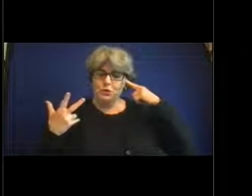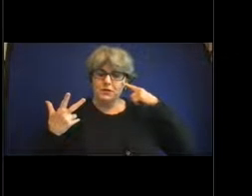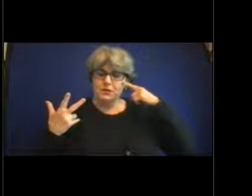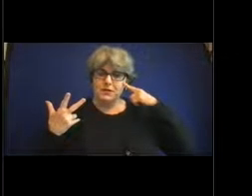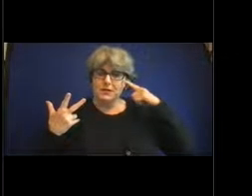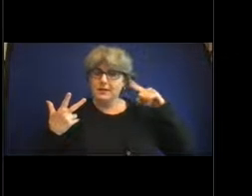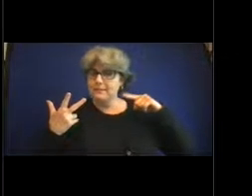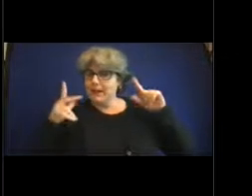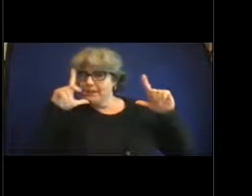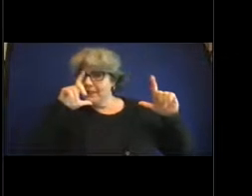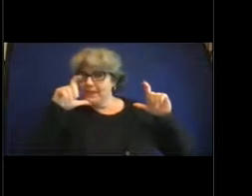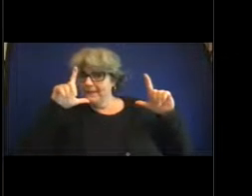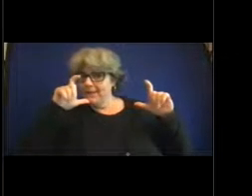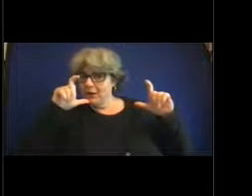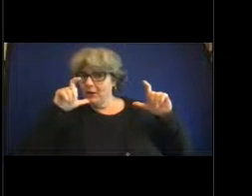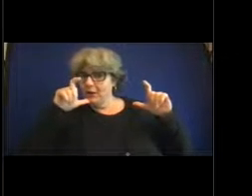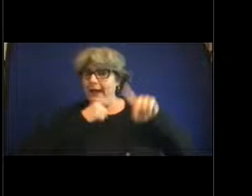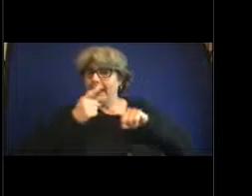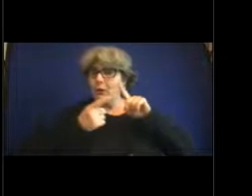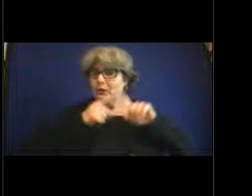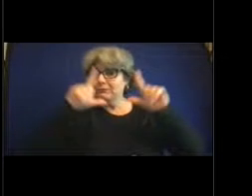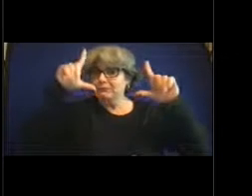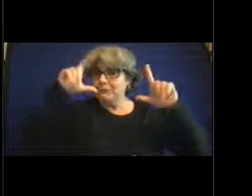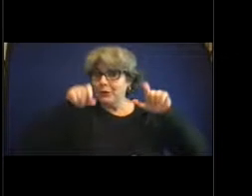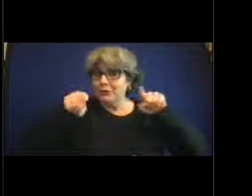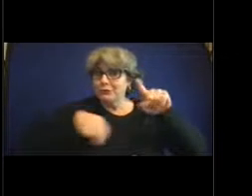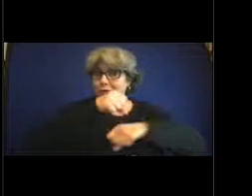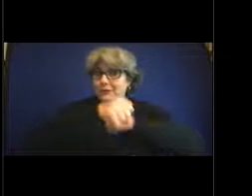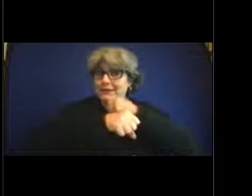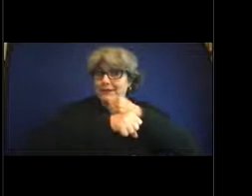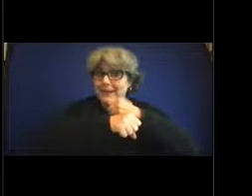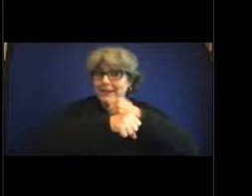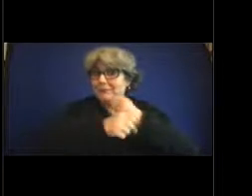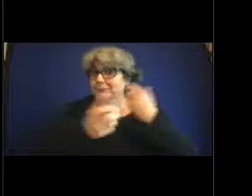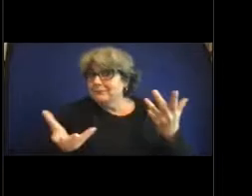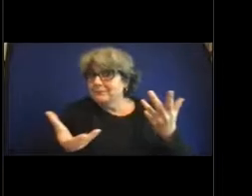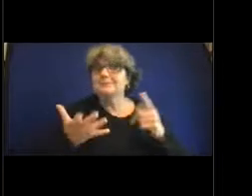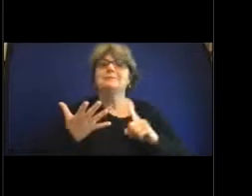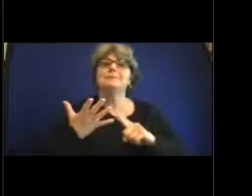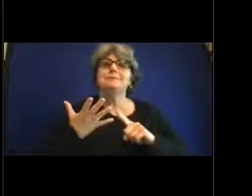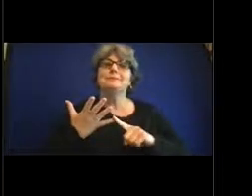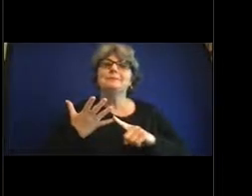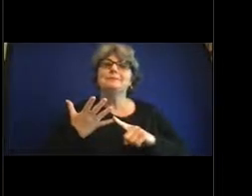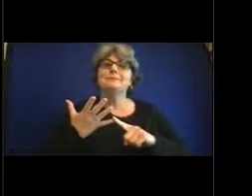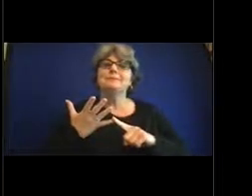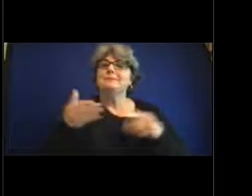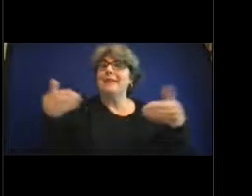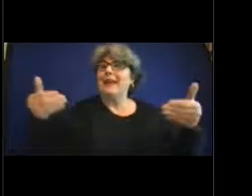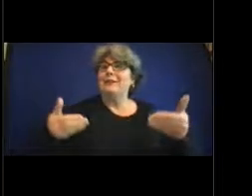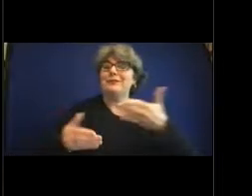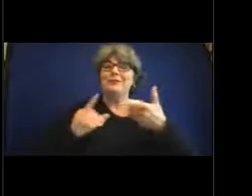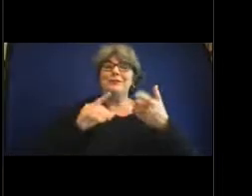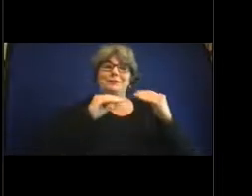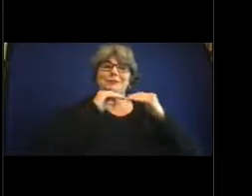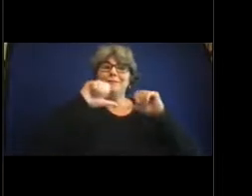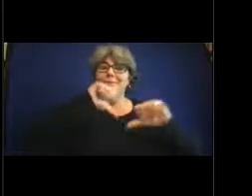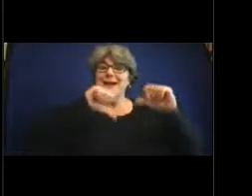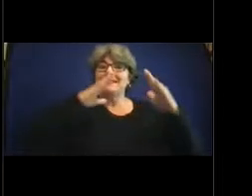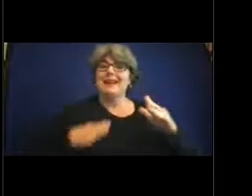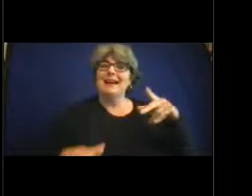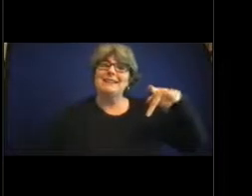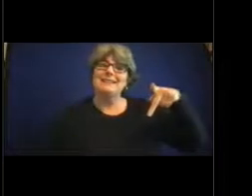the photo and when it was taken during the year? I would like to introduce my fellow scientist,